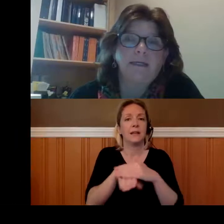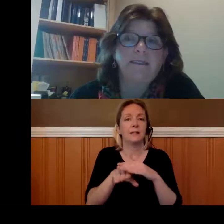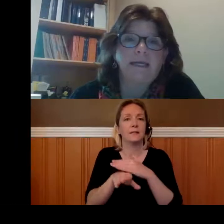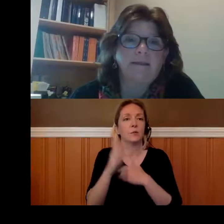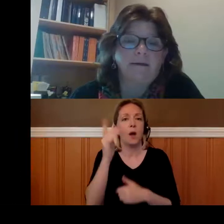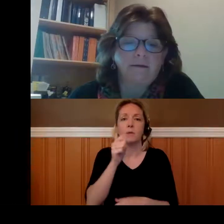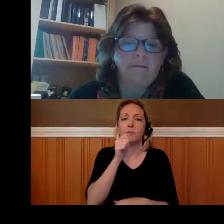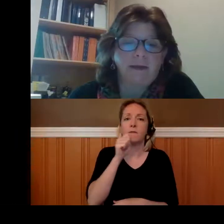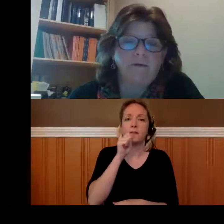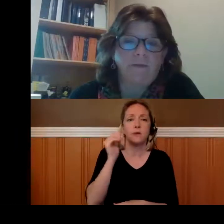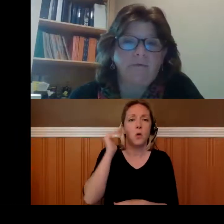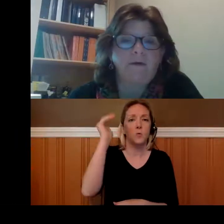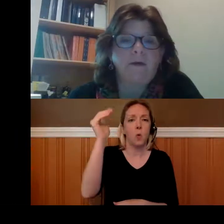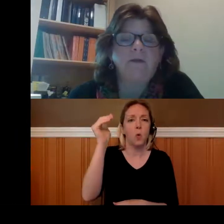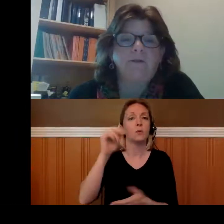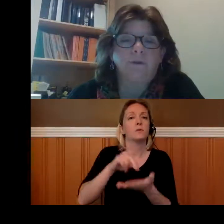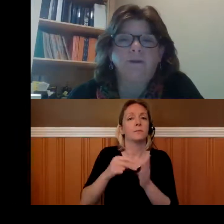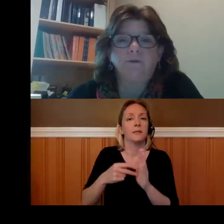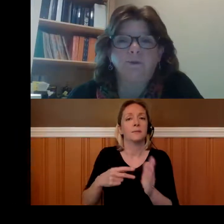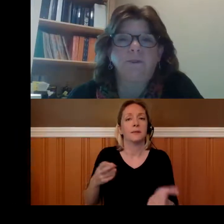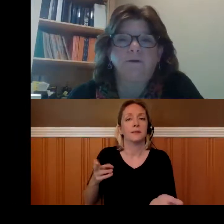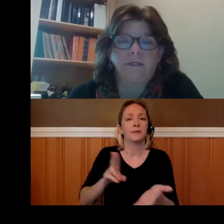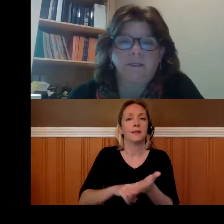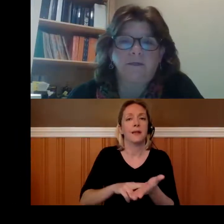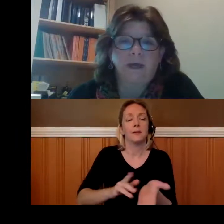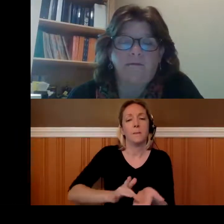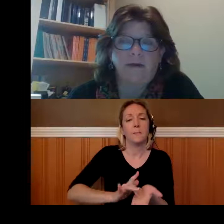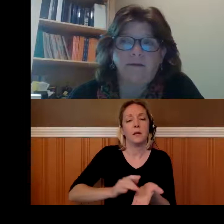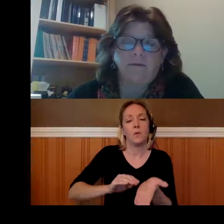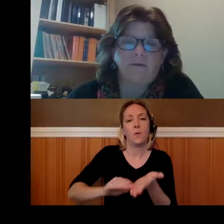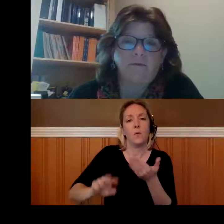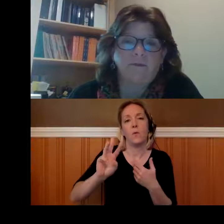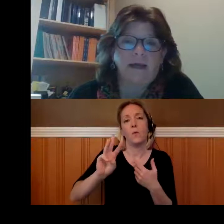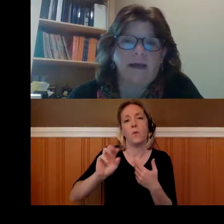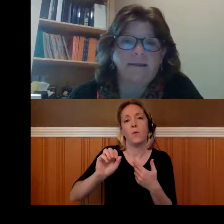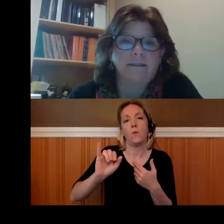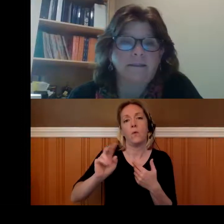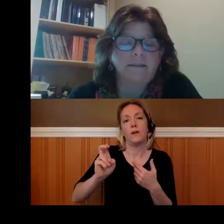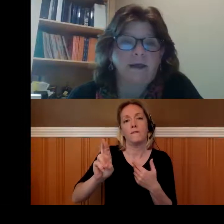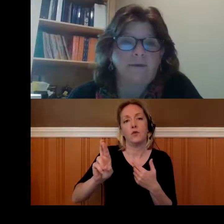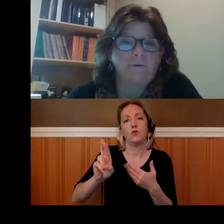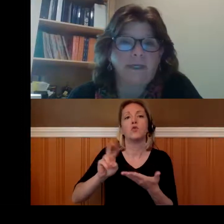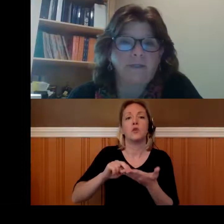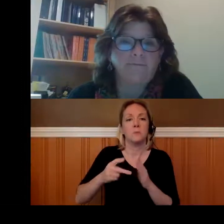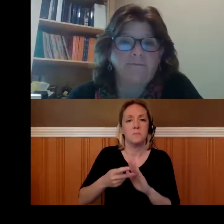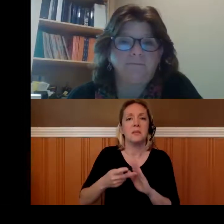that medical waiver so that you do still continue to have that access to that information.